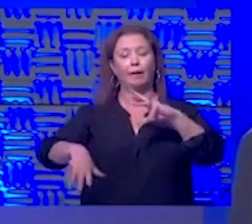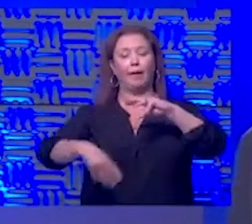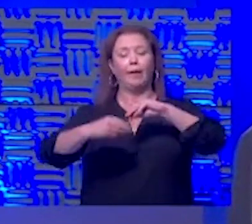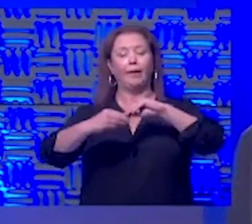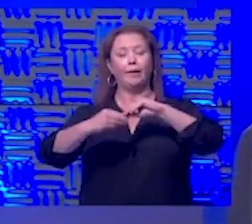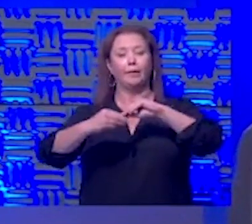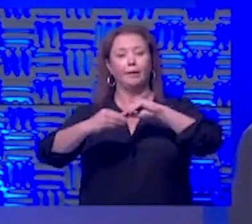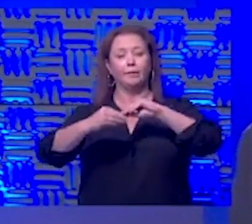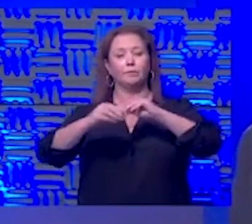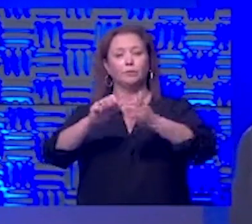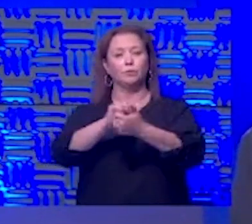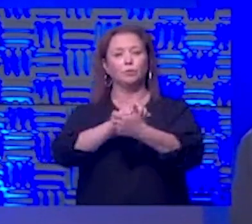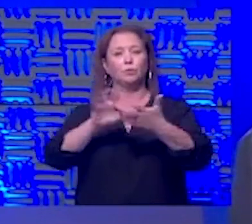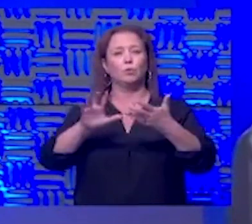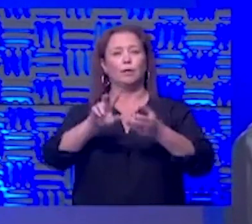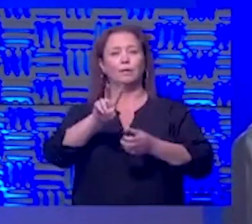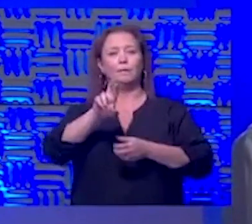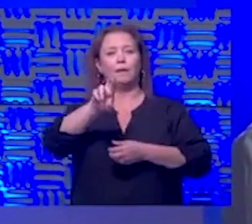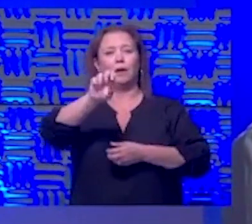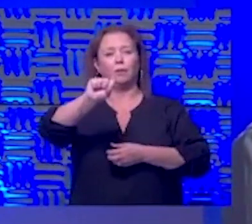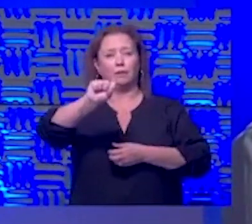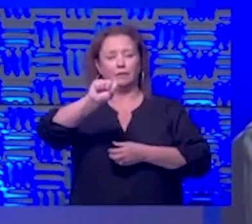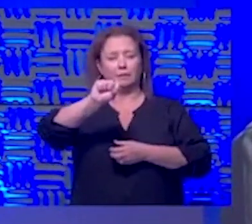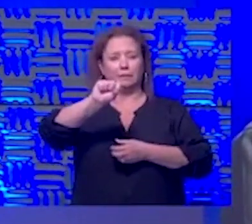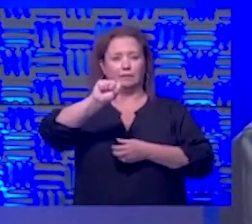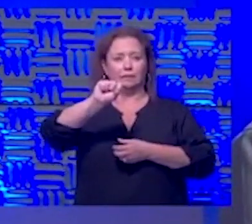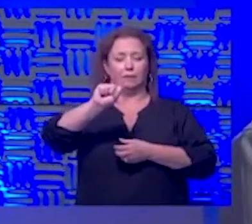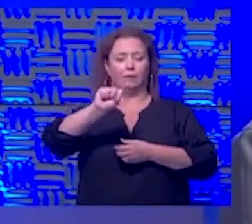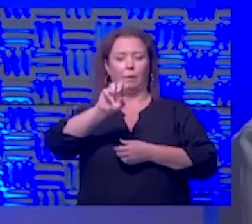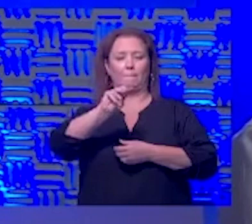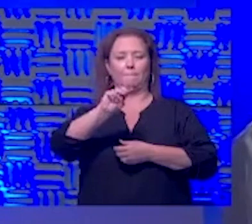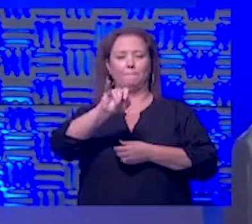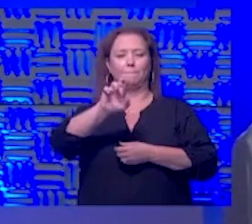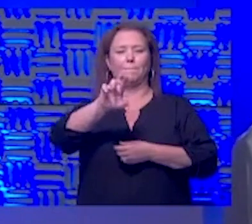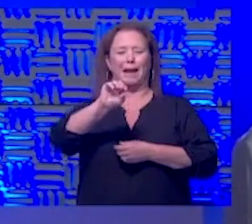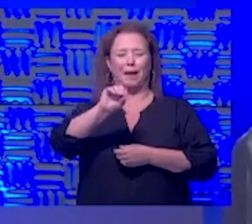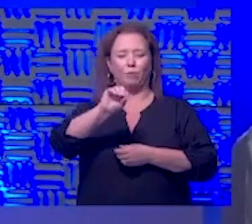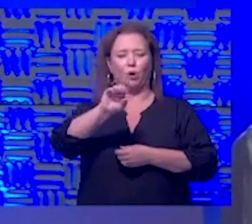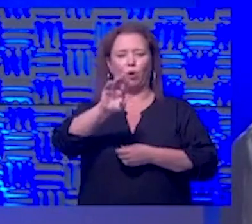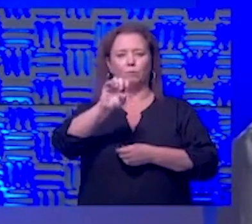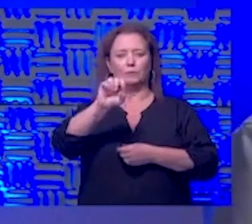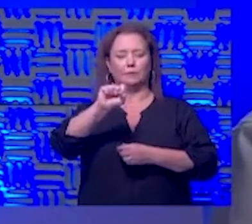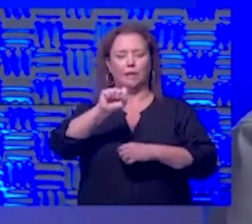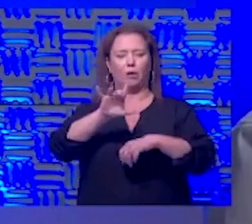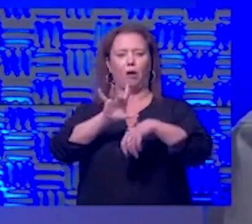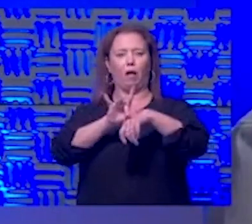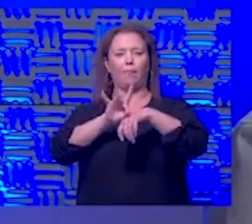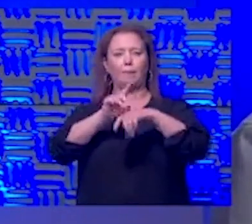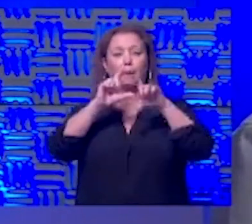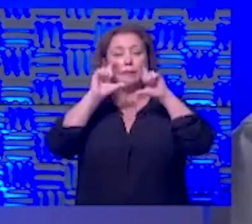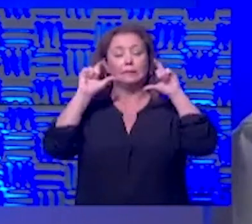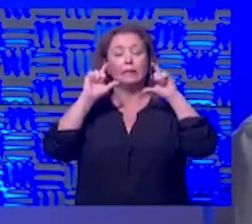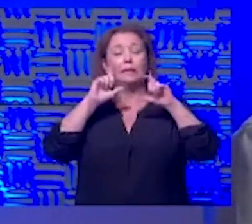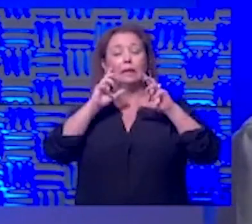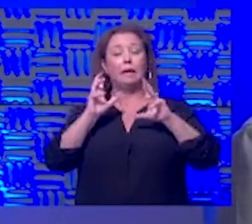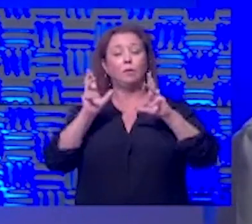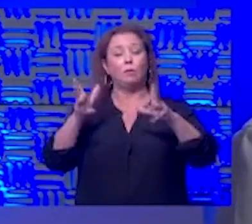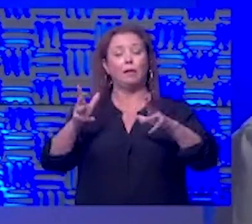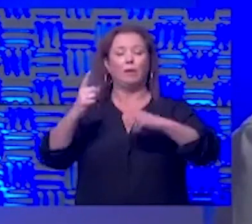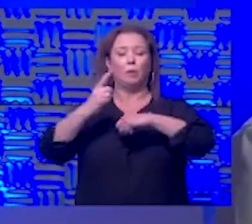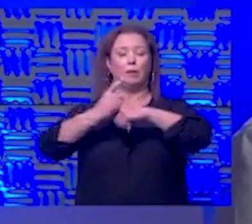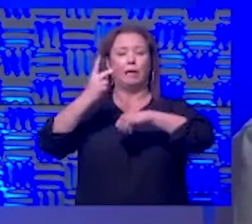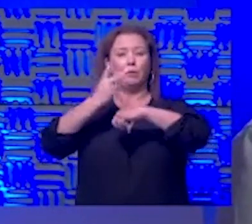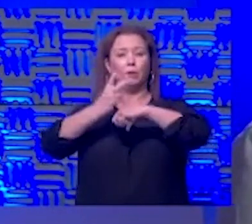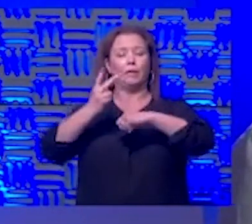of destroying any virus or any other microbes on the mask. And also, if you're leaving it for a day or